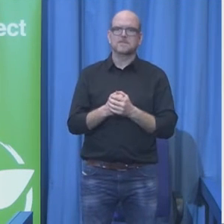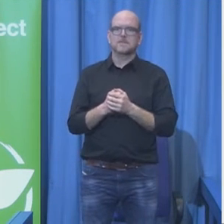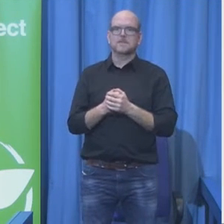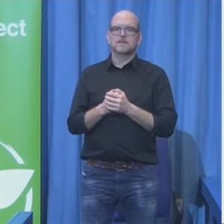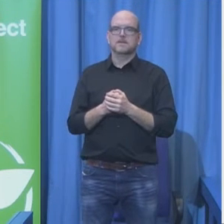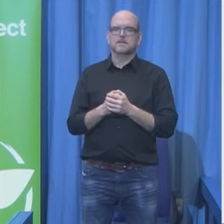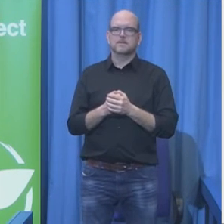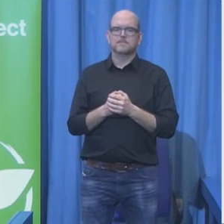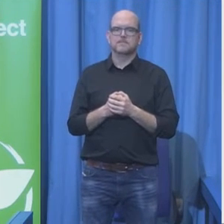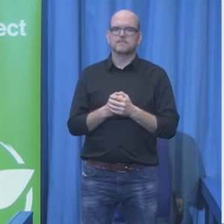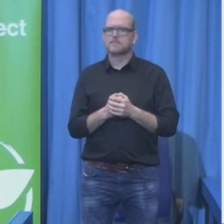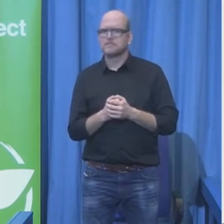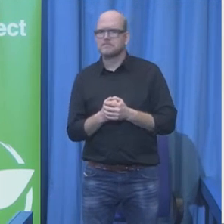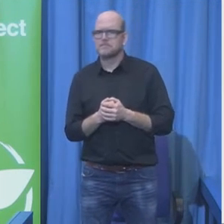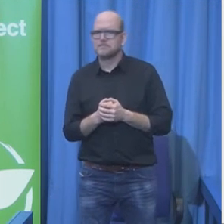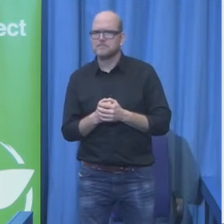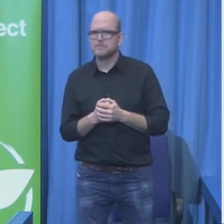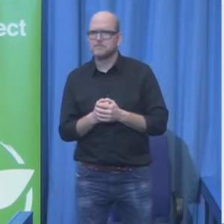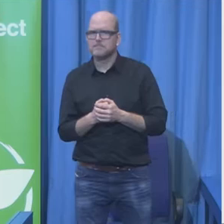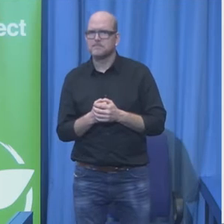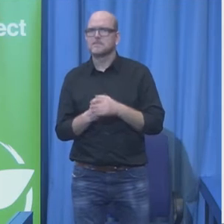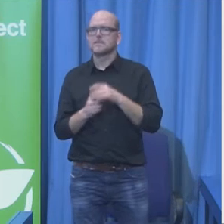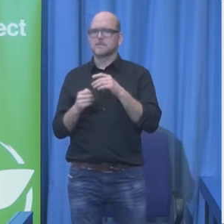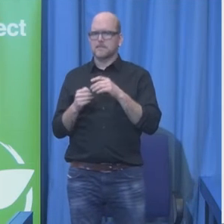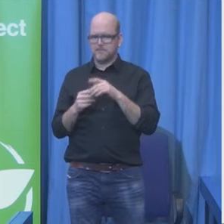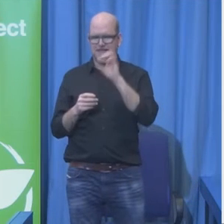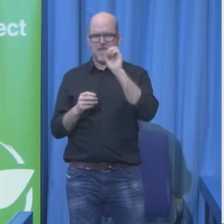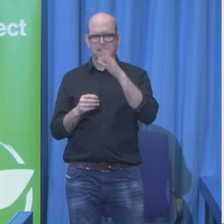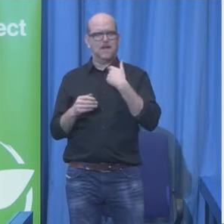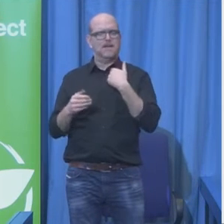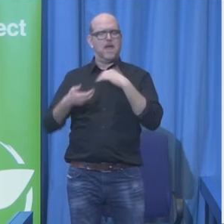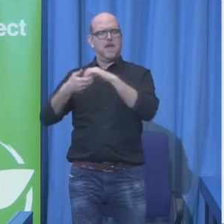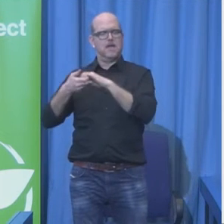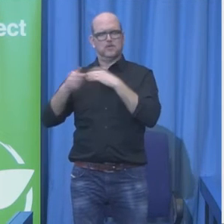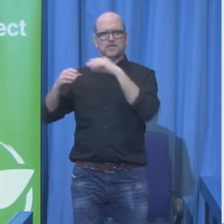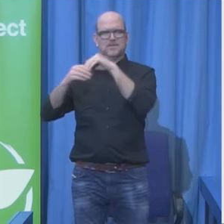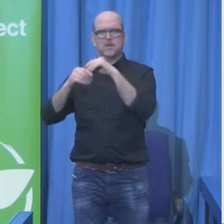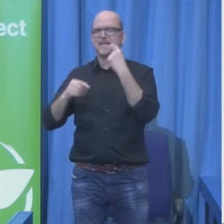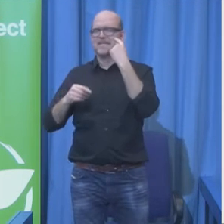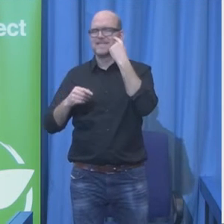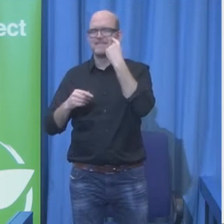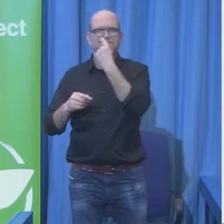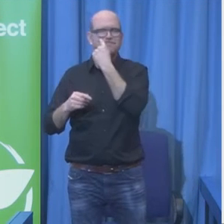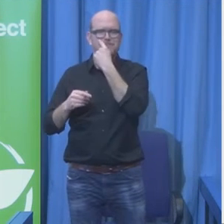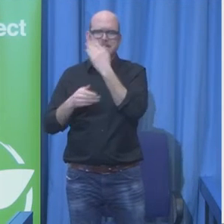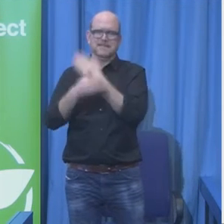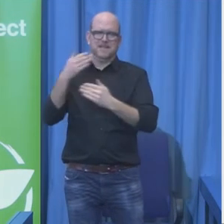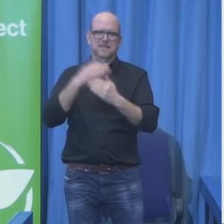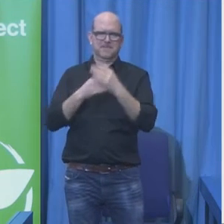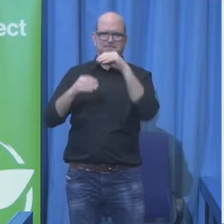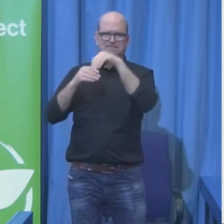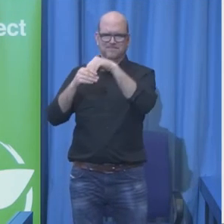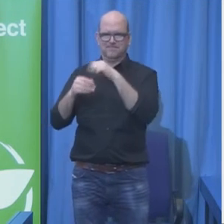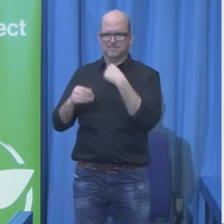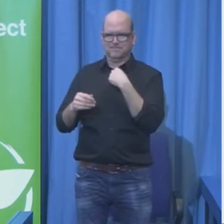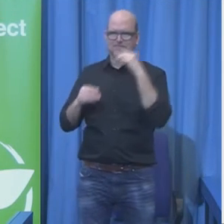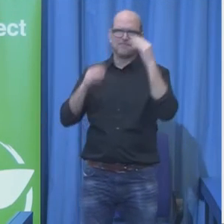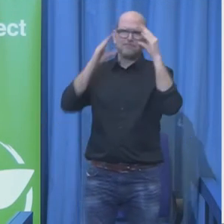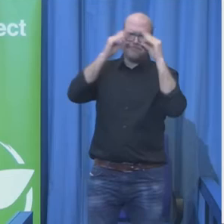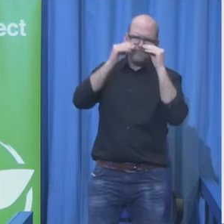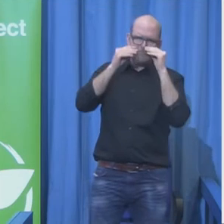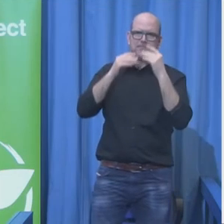be a strong workforce. I was struggle years and years to get a